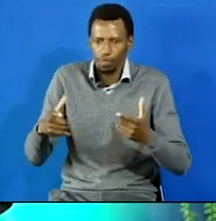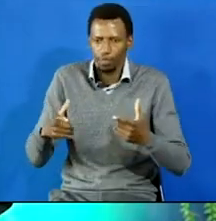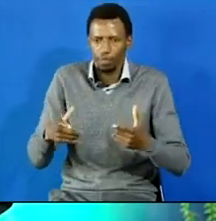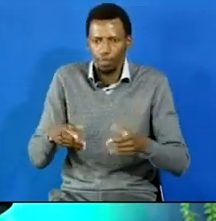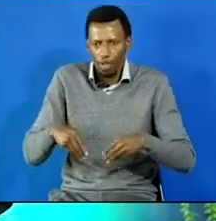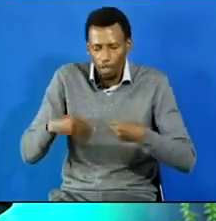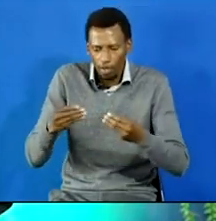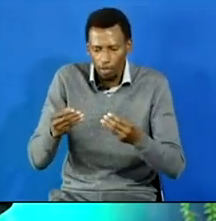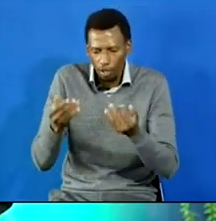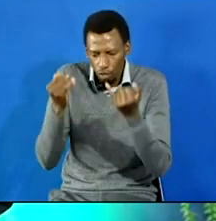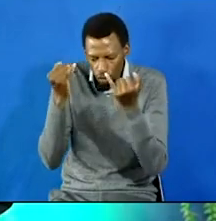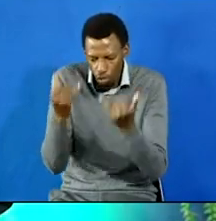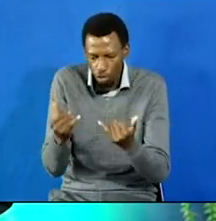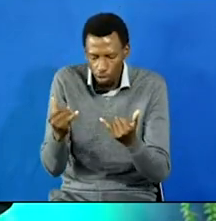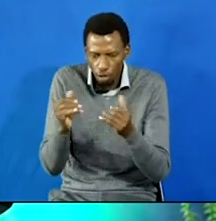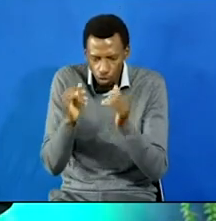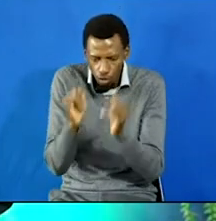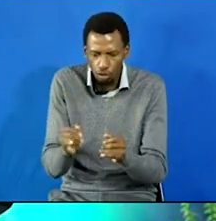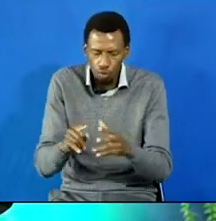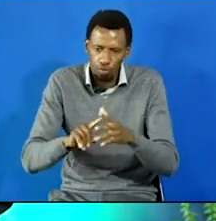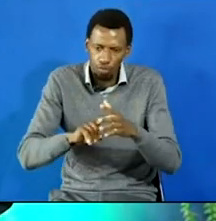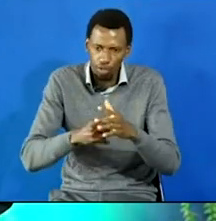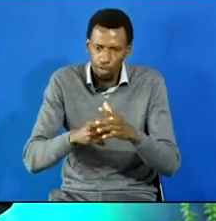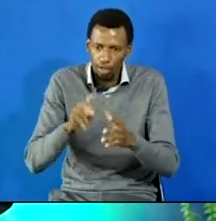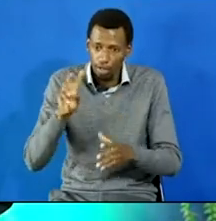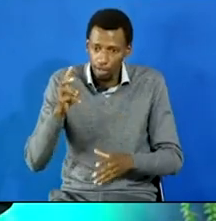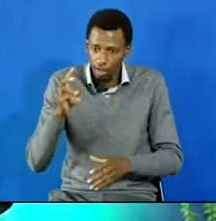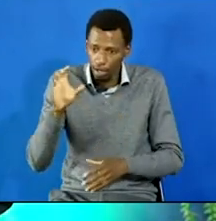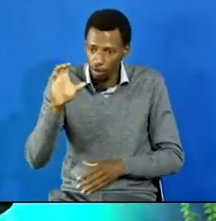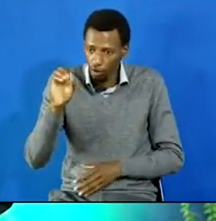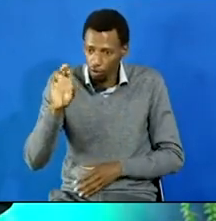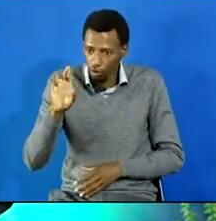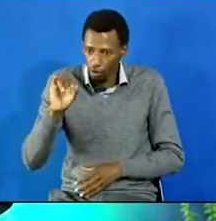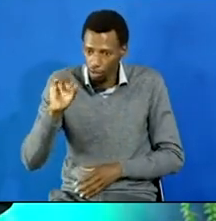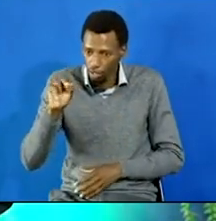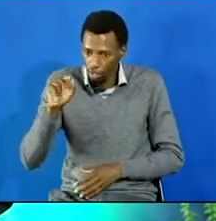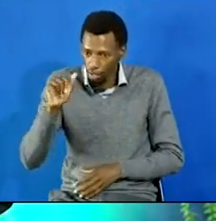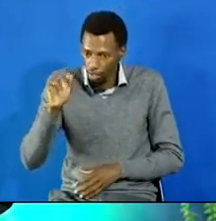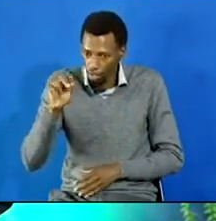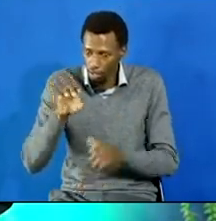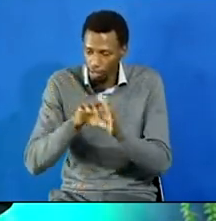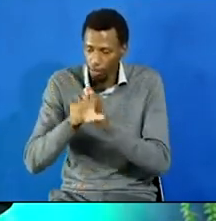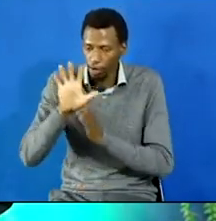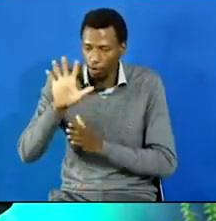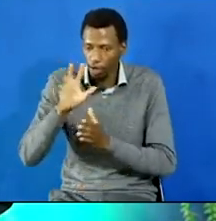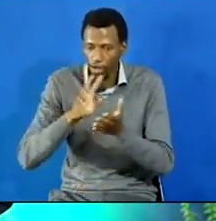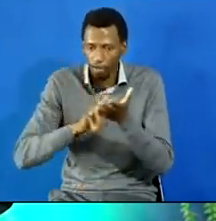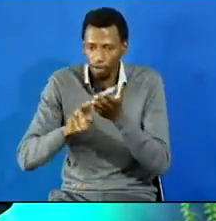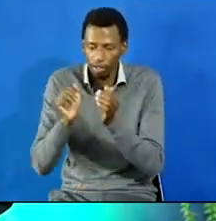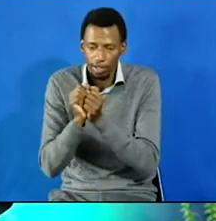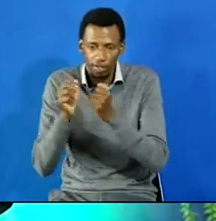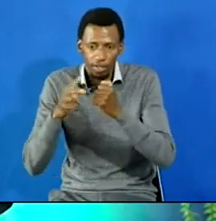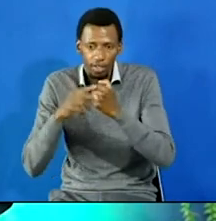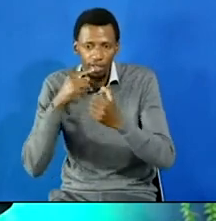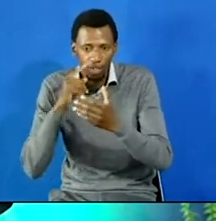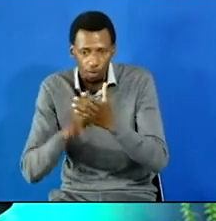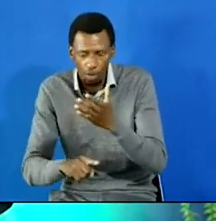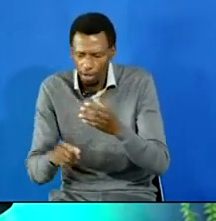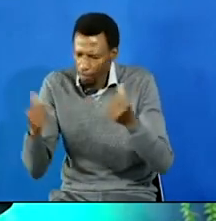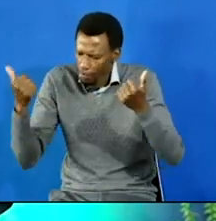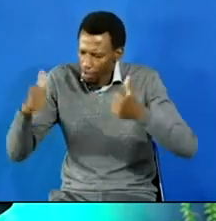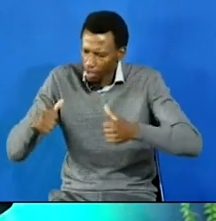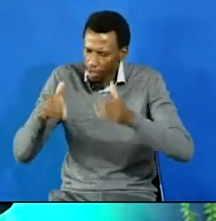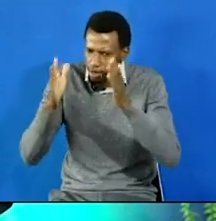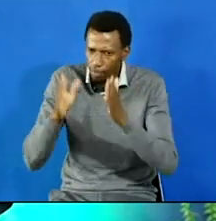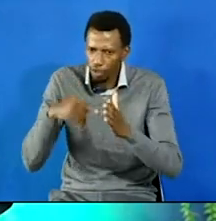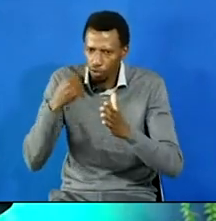new beginning. Because 2 Corinthians chapter 5 verse 17 tells us that anyone who is joined to Jesus Christ is